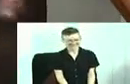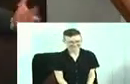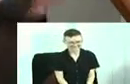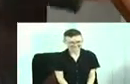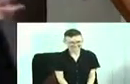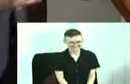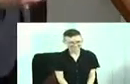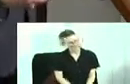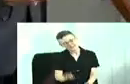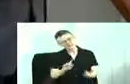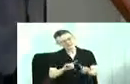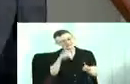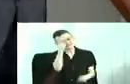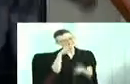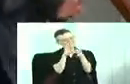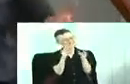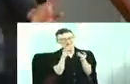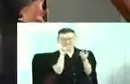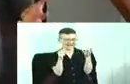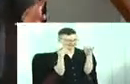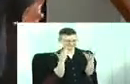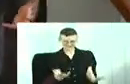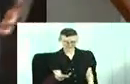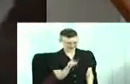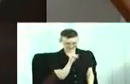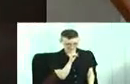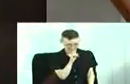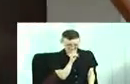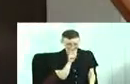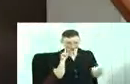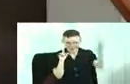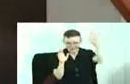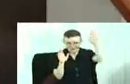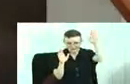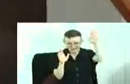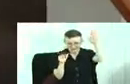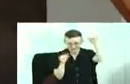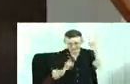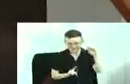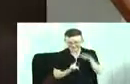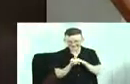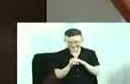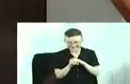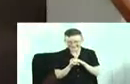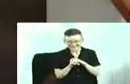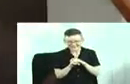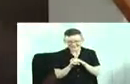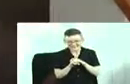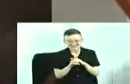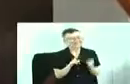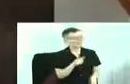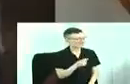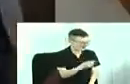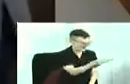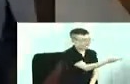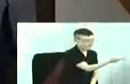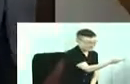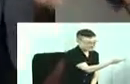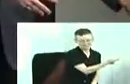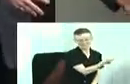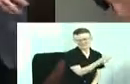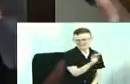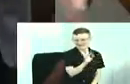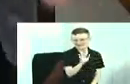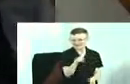But that's not the end of the story. That's where hope lies. And so they get to the tomb. We're told that the disciple that